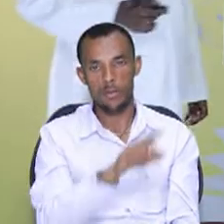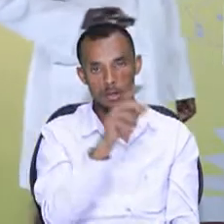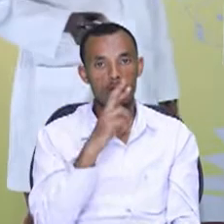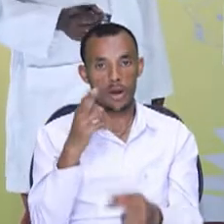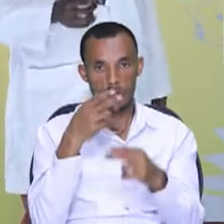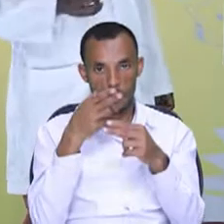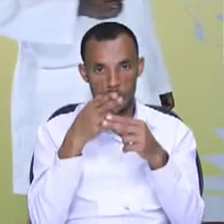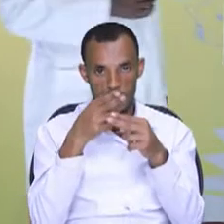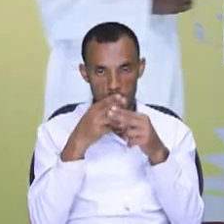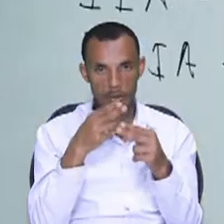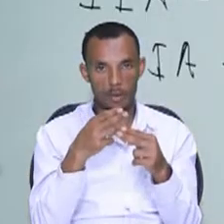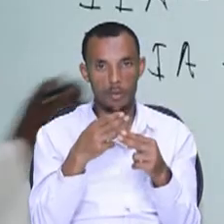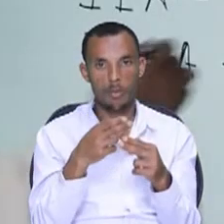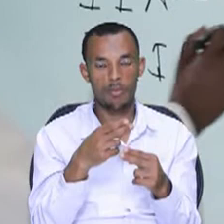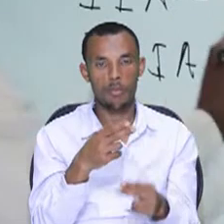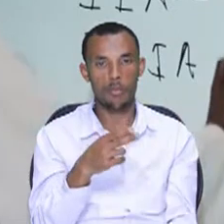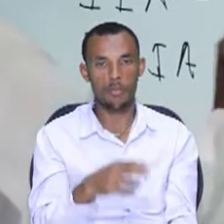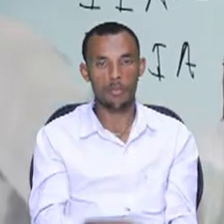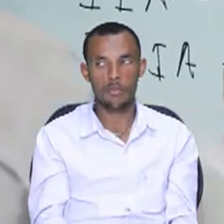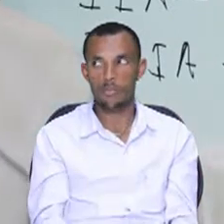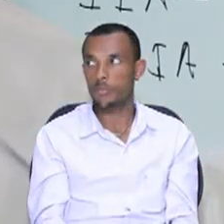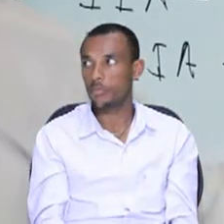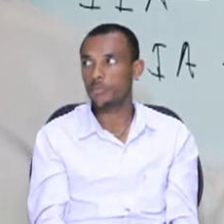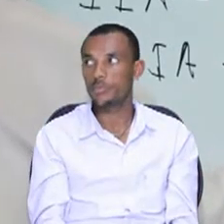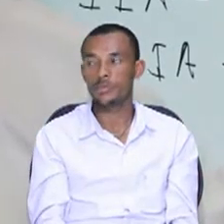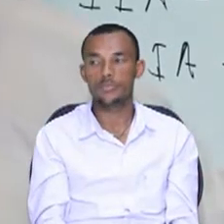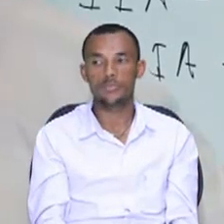they are called boron family.